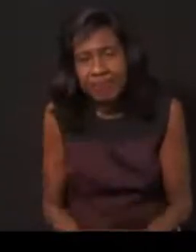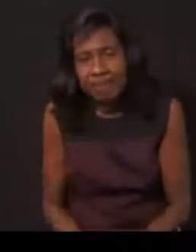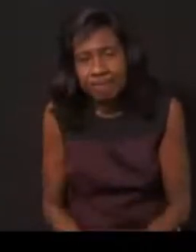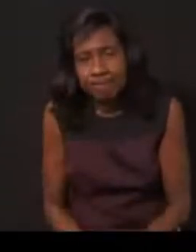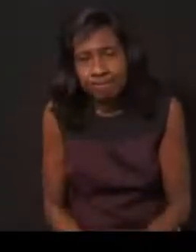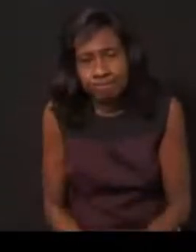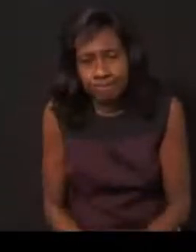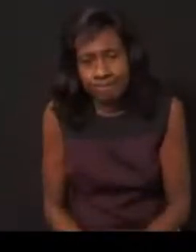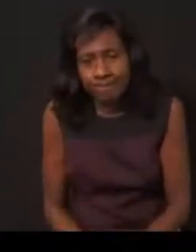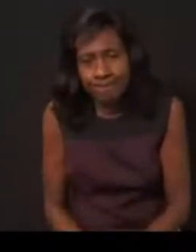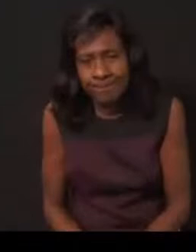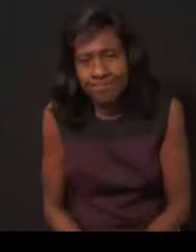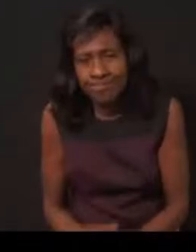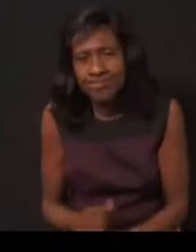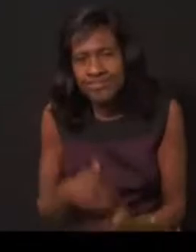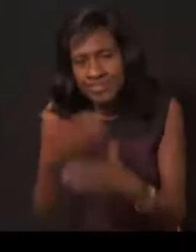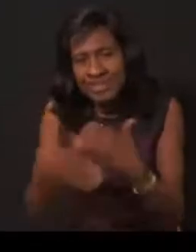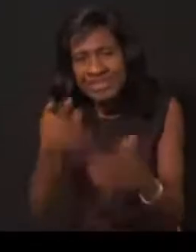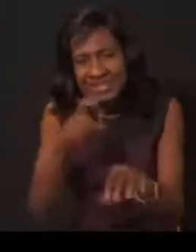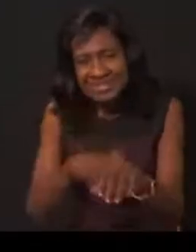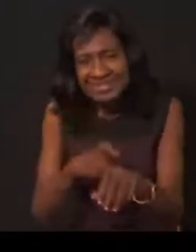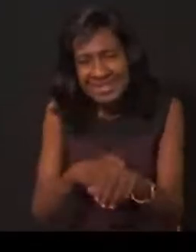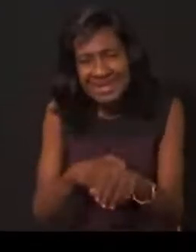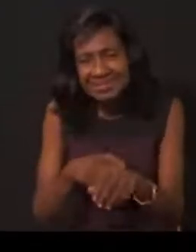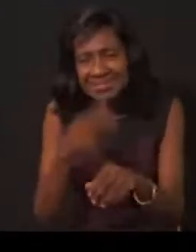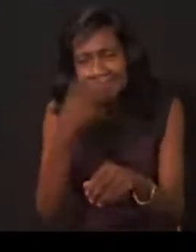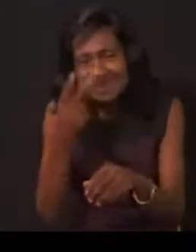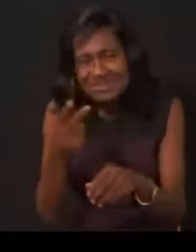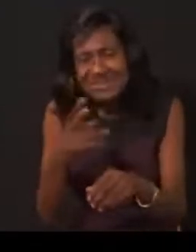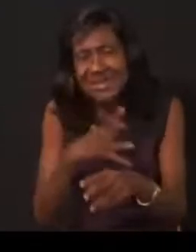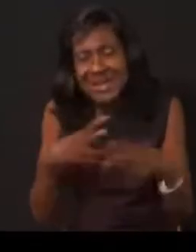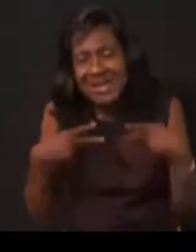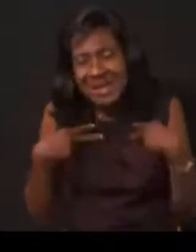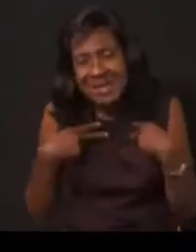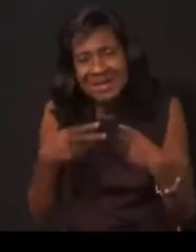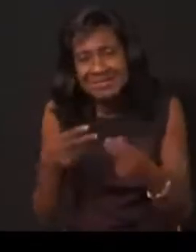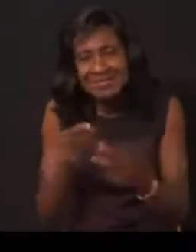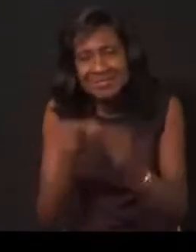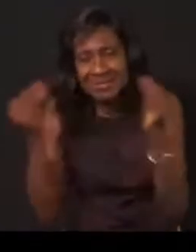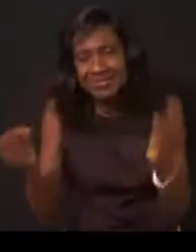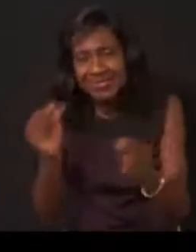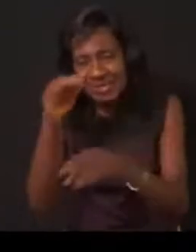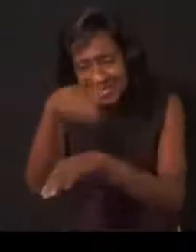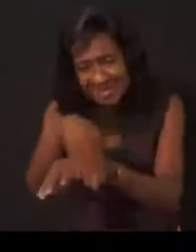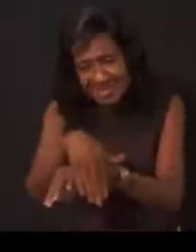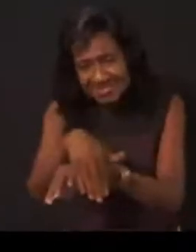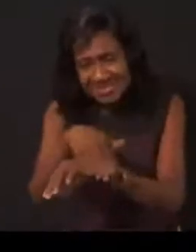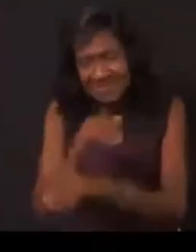relates to COVID. Until next time, everyone, have a great and, of course, a safe evening.